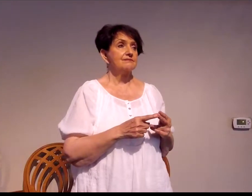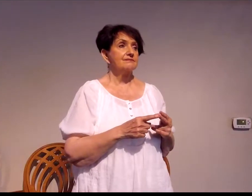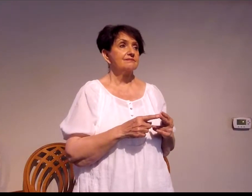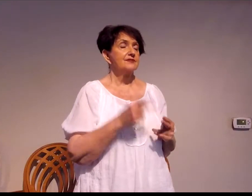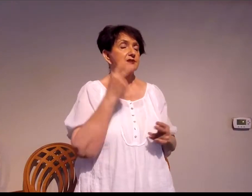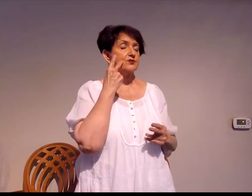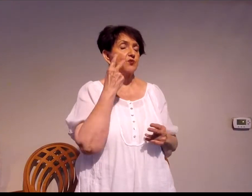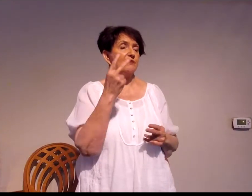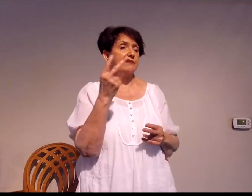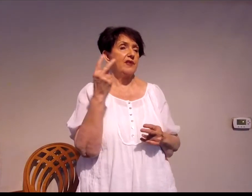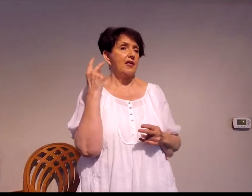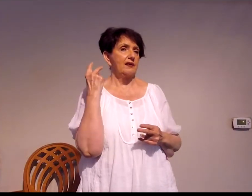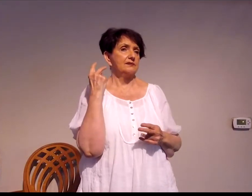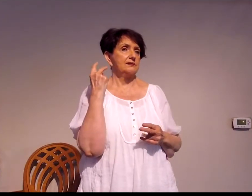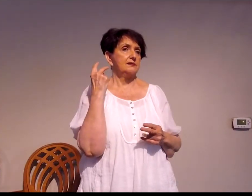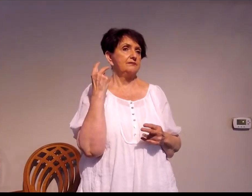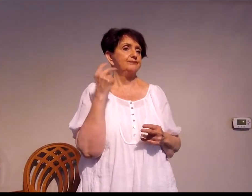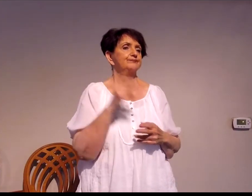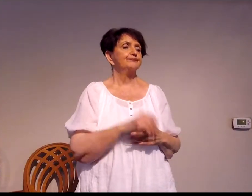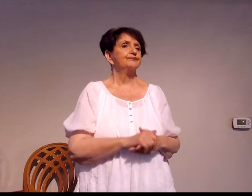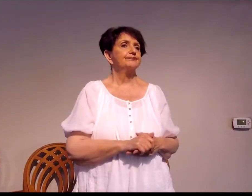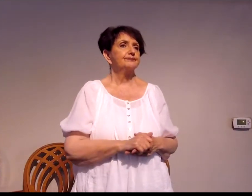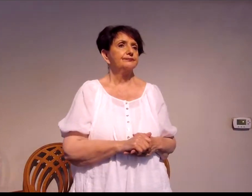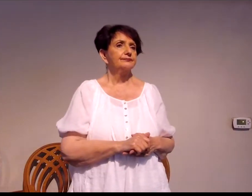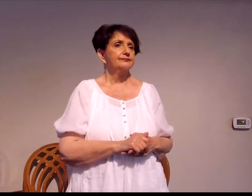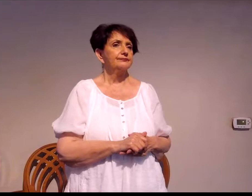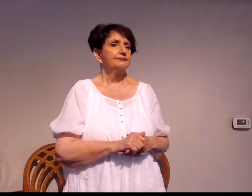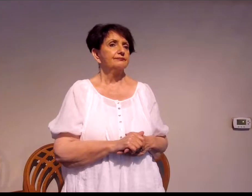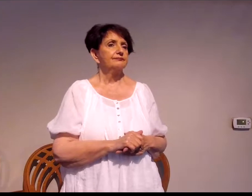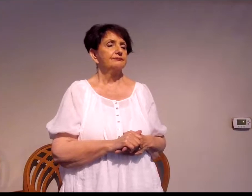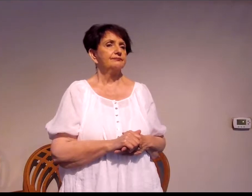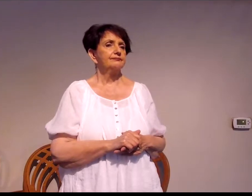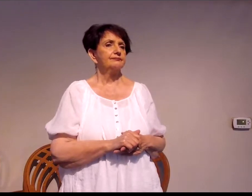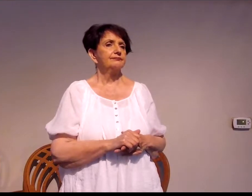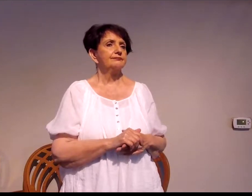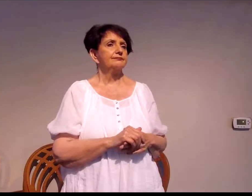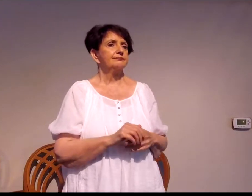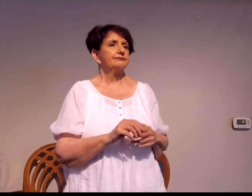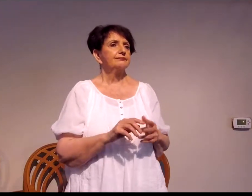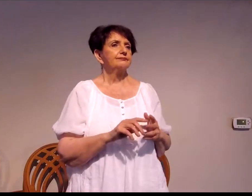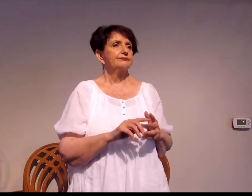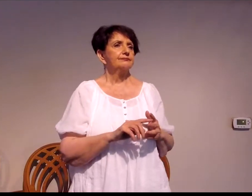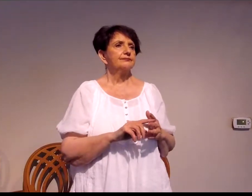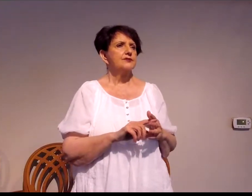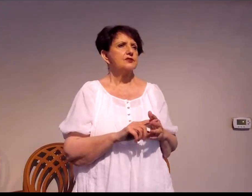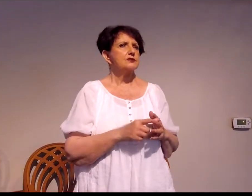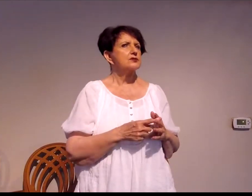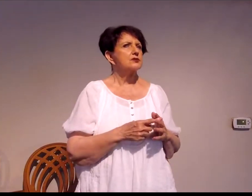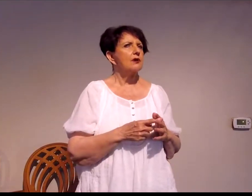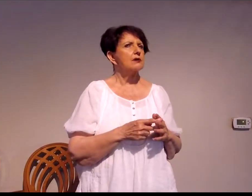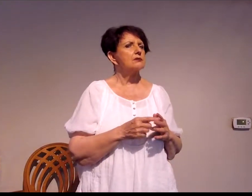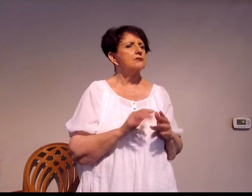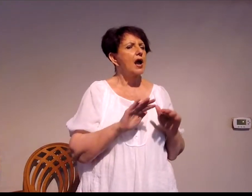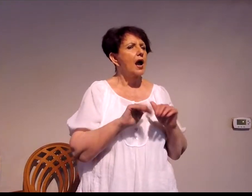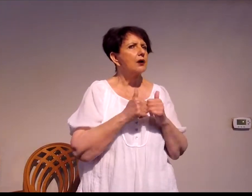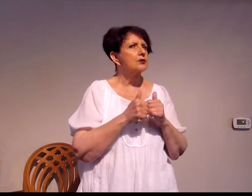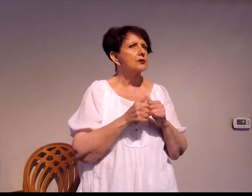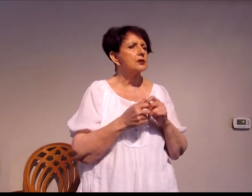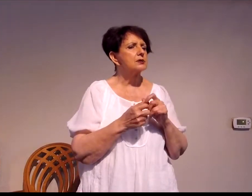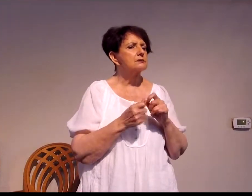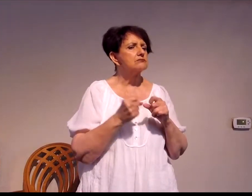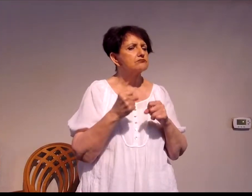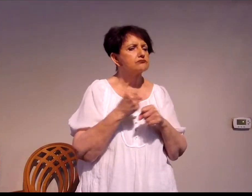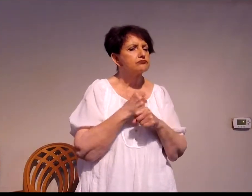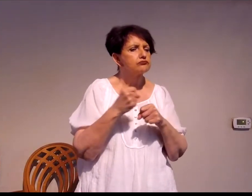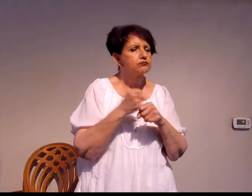to begin to have reflection and to start on the way we start to rumble in this process with our family of